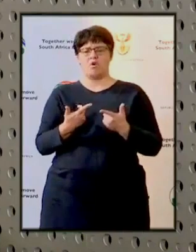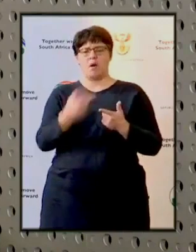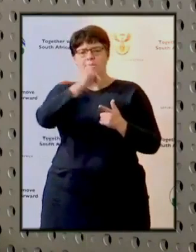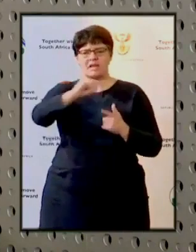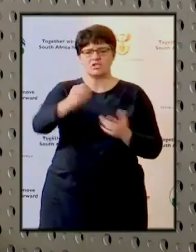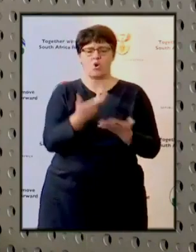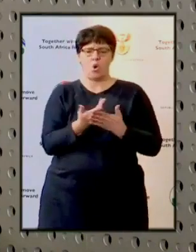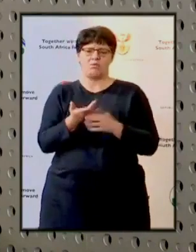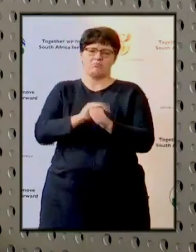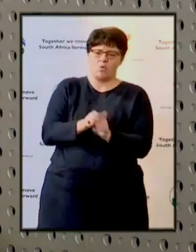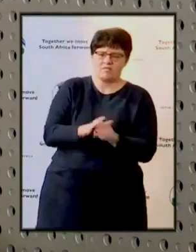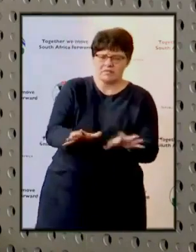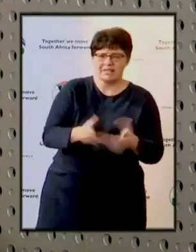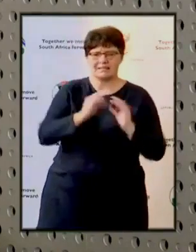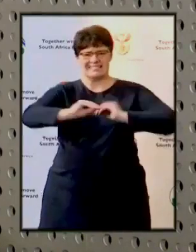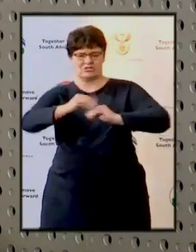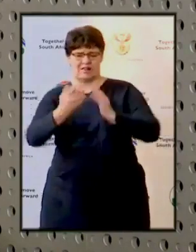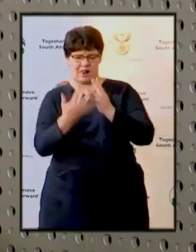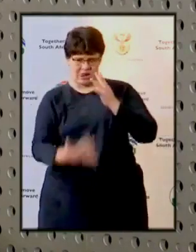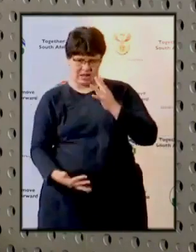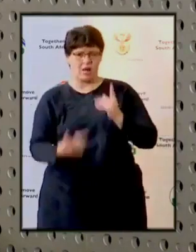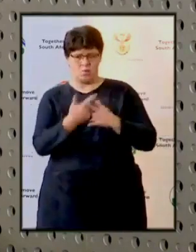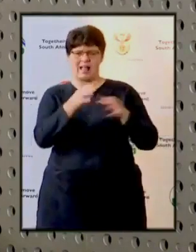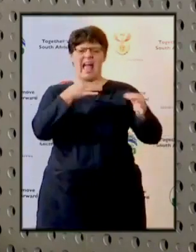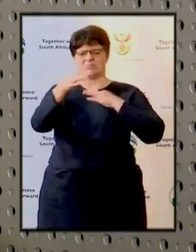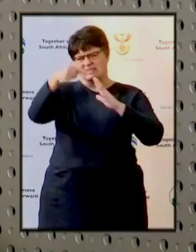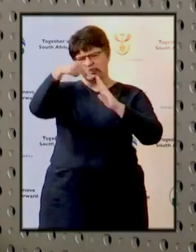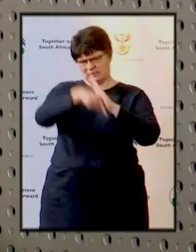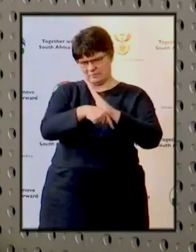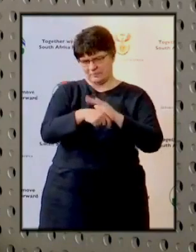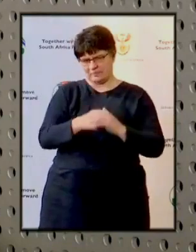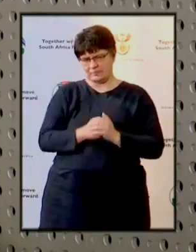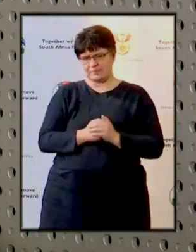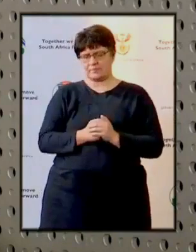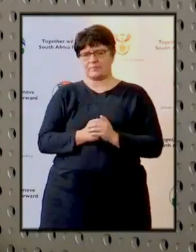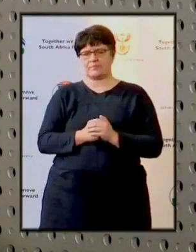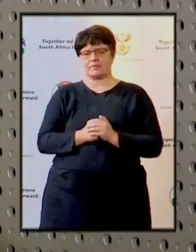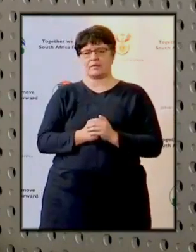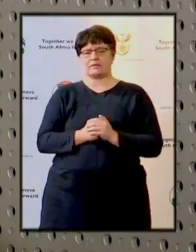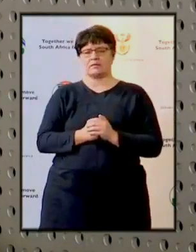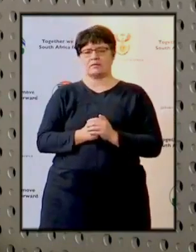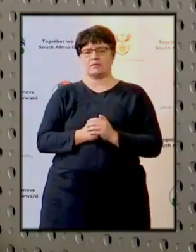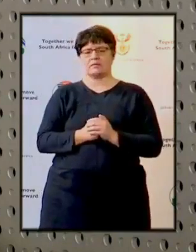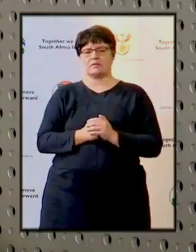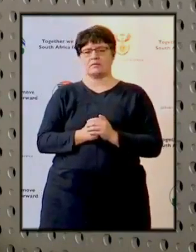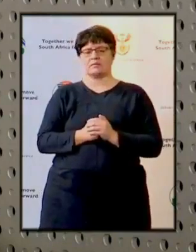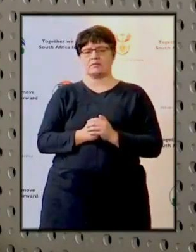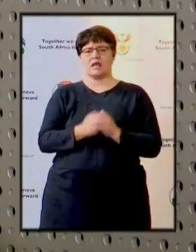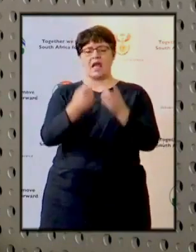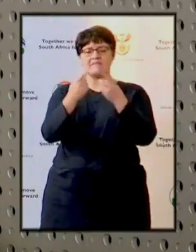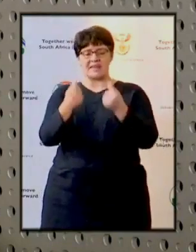on COVID, but he can expand on that, newspapers and broadcasting. The